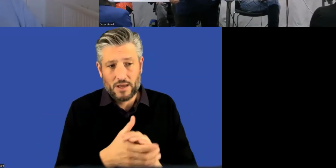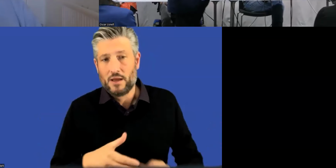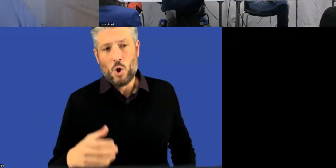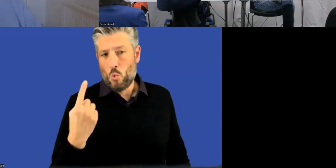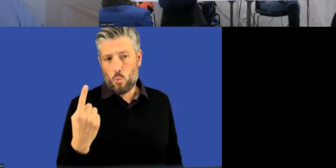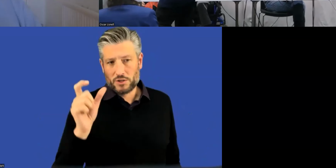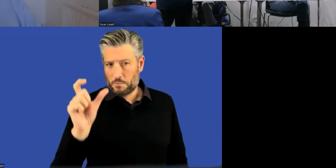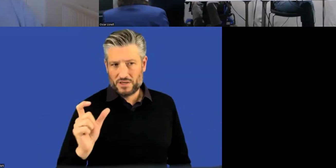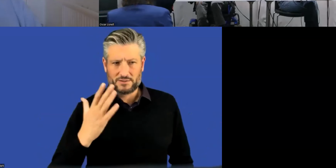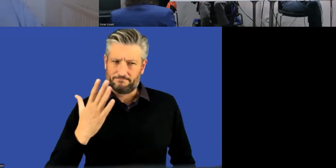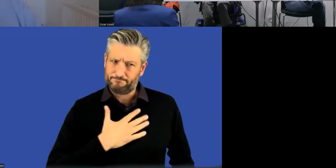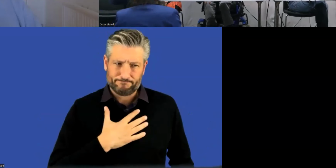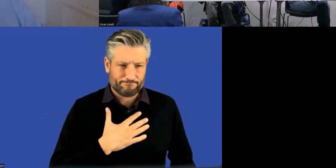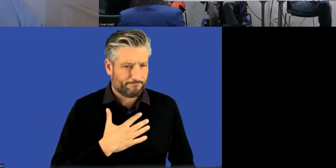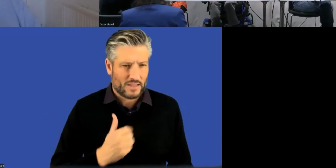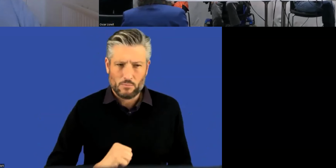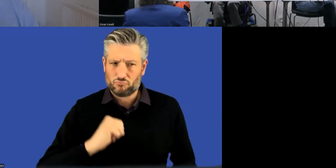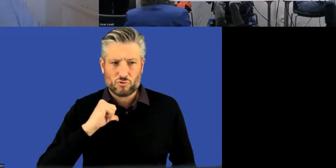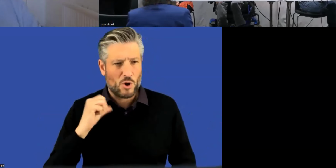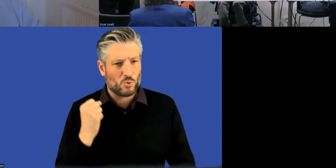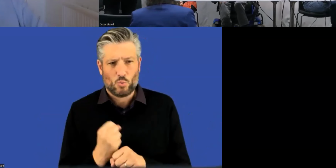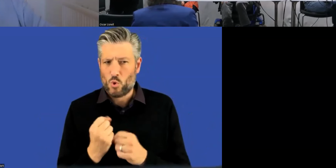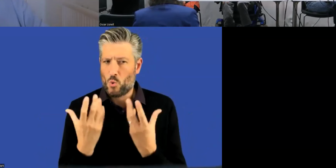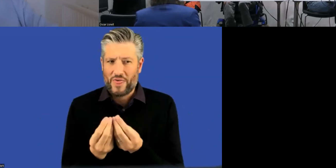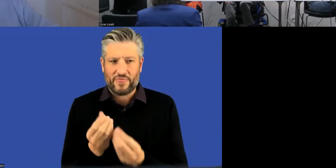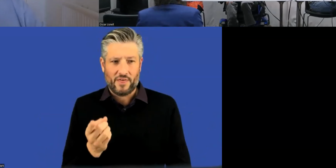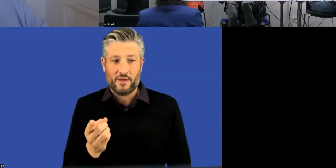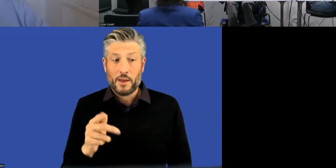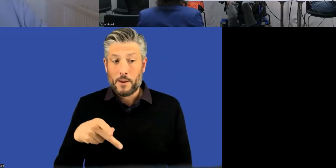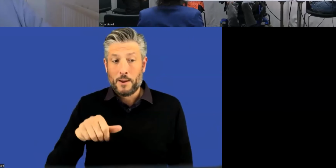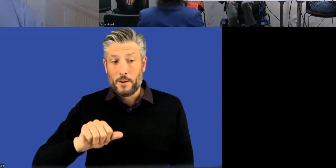say something about what we've got already with our no latency platform.